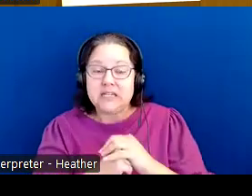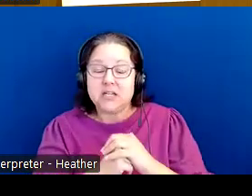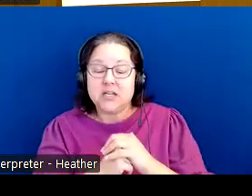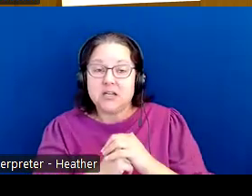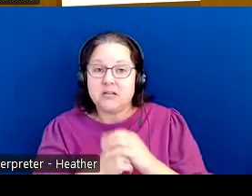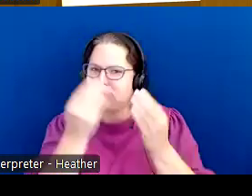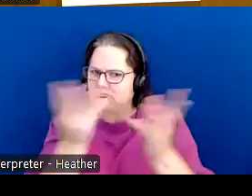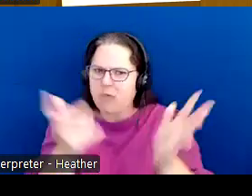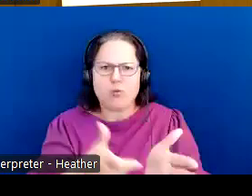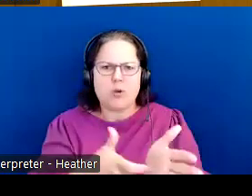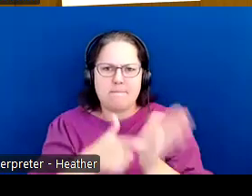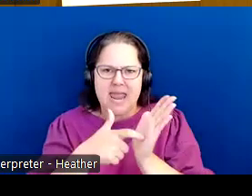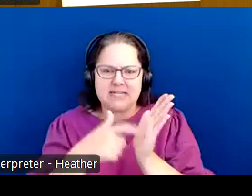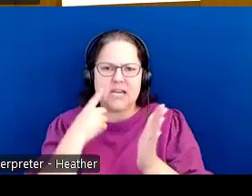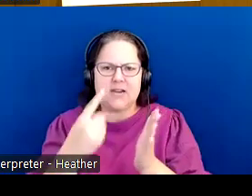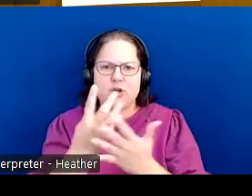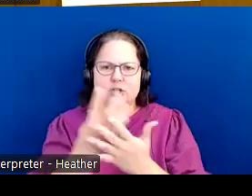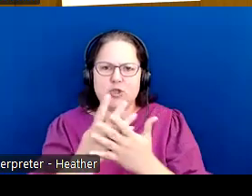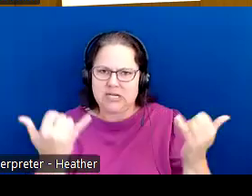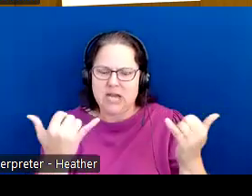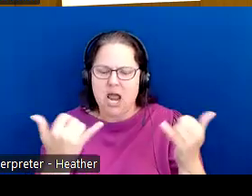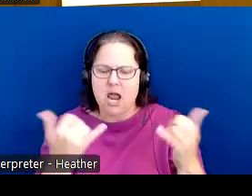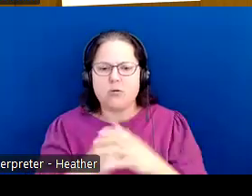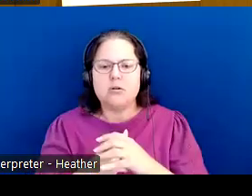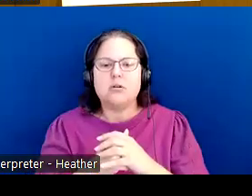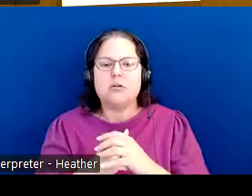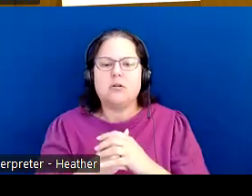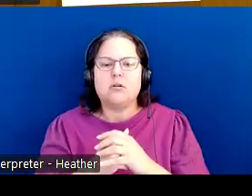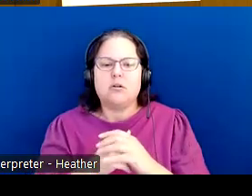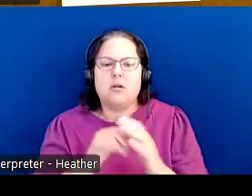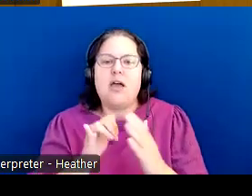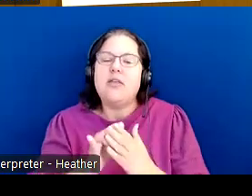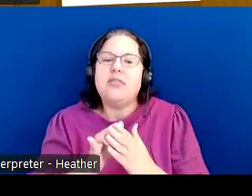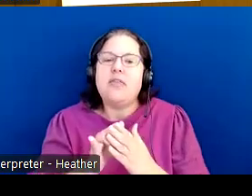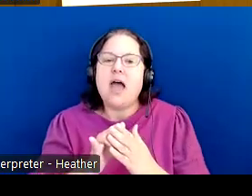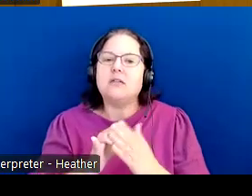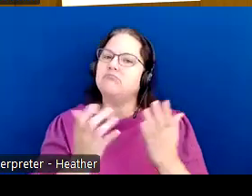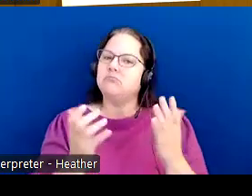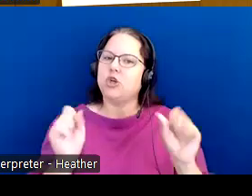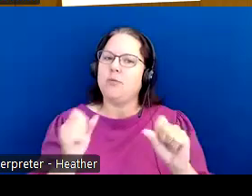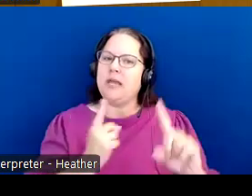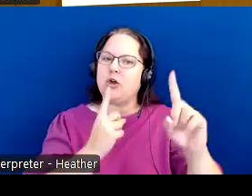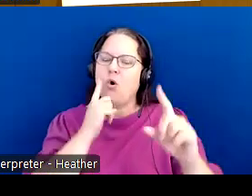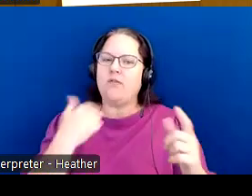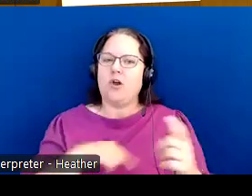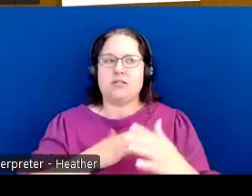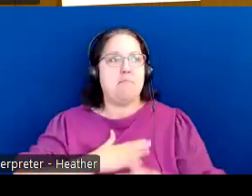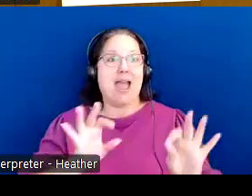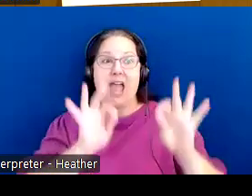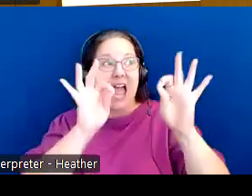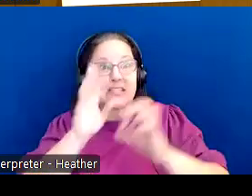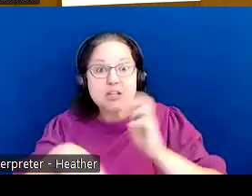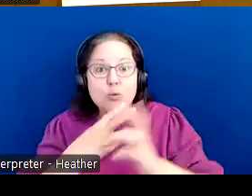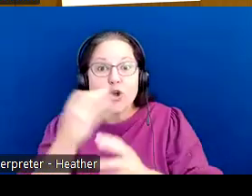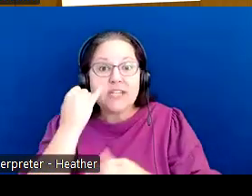know, we're mandated for screening now. This is aspirational for us. In my ideal world, if I were designing